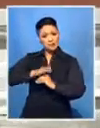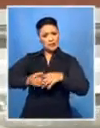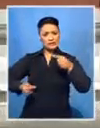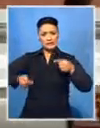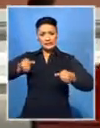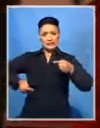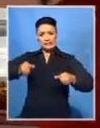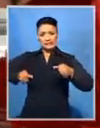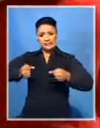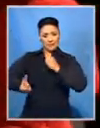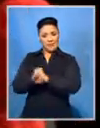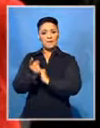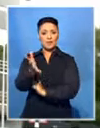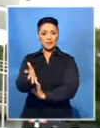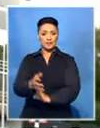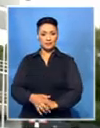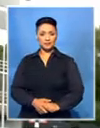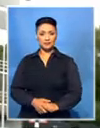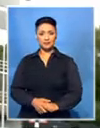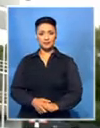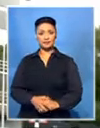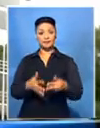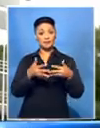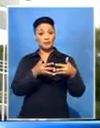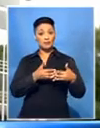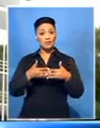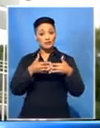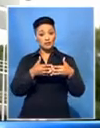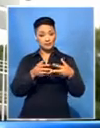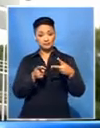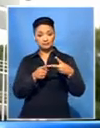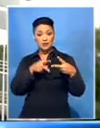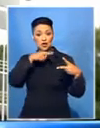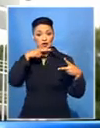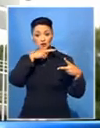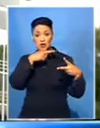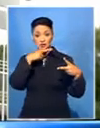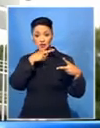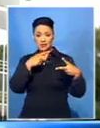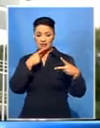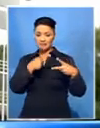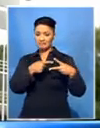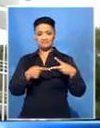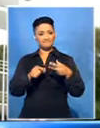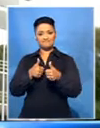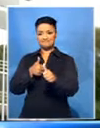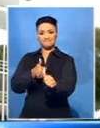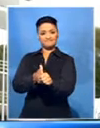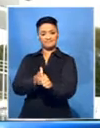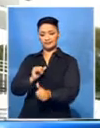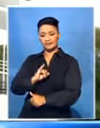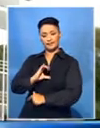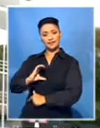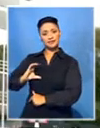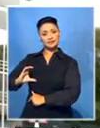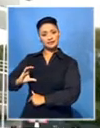tensions surrounding this matter. Countries like the United States and Russia are still not signed up to the jurisdiction of the court. Although